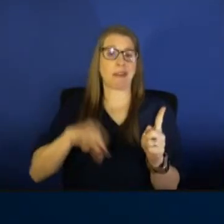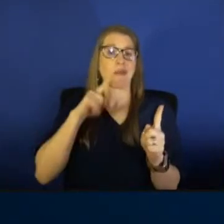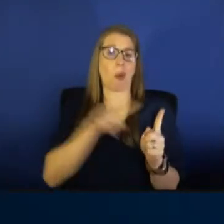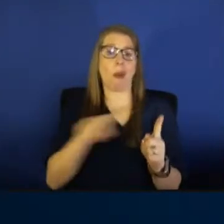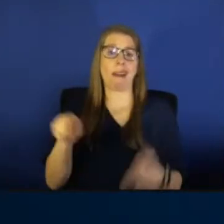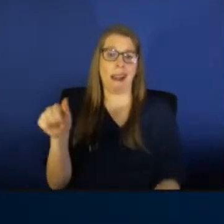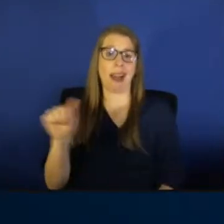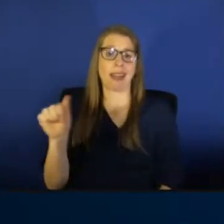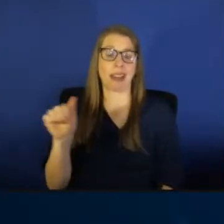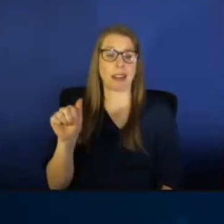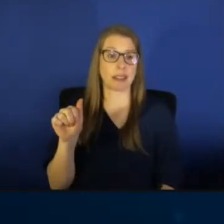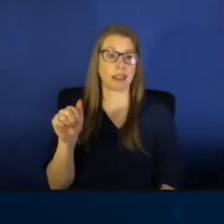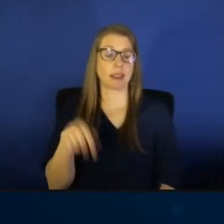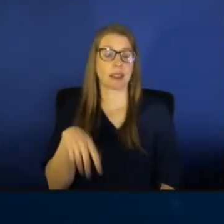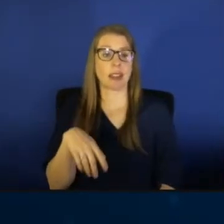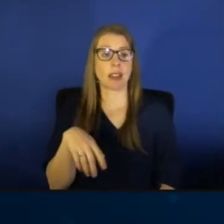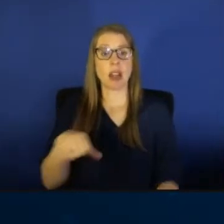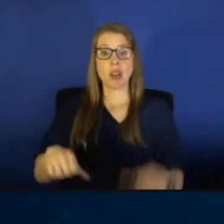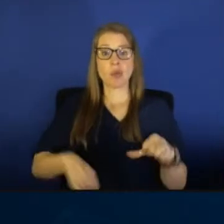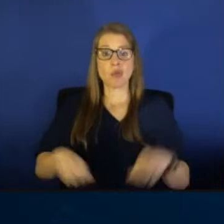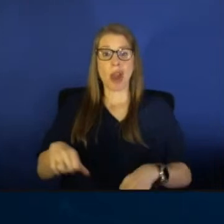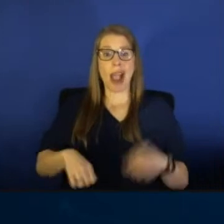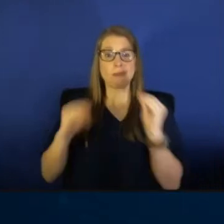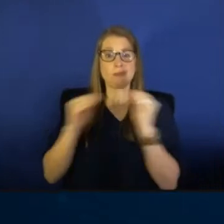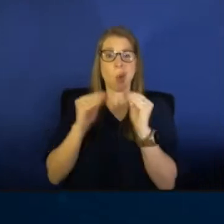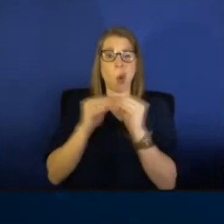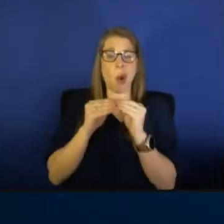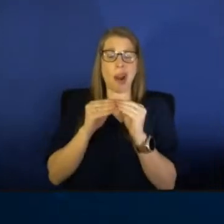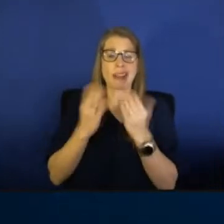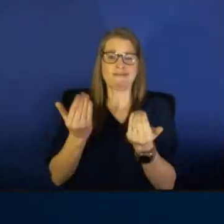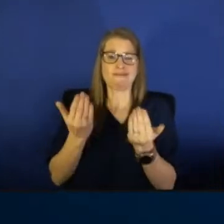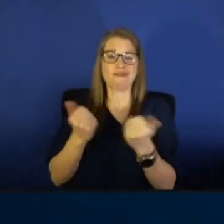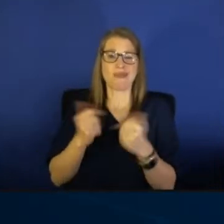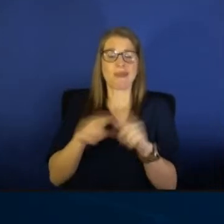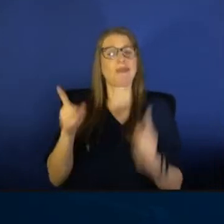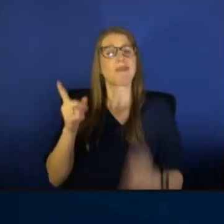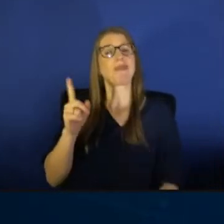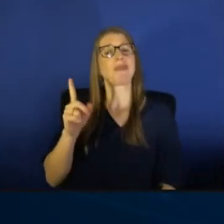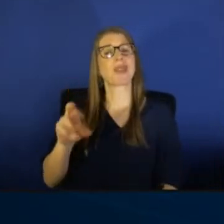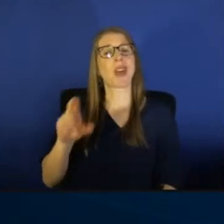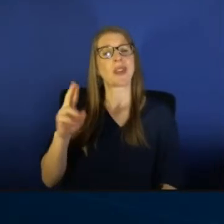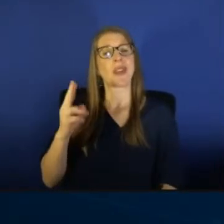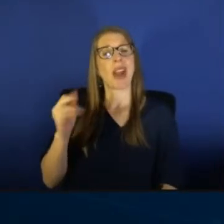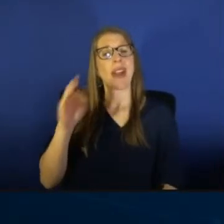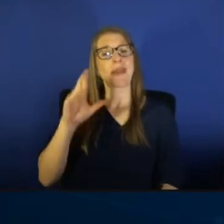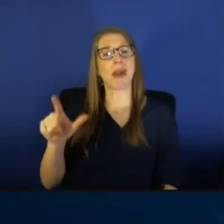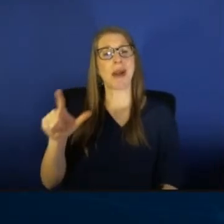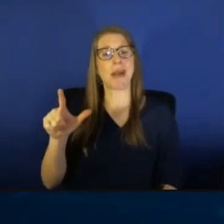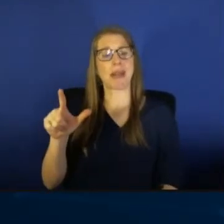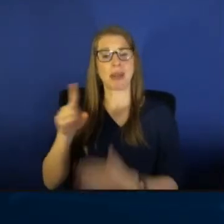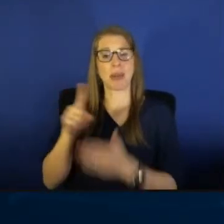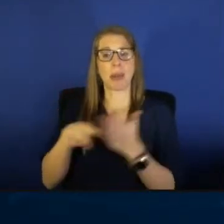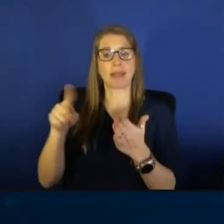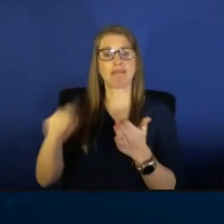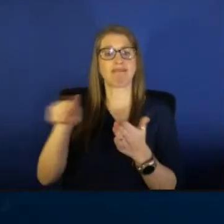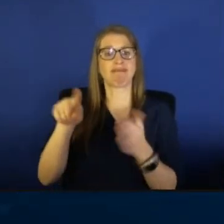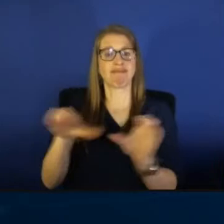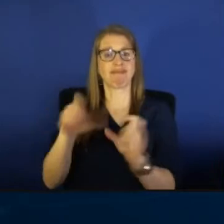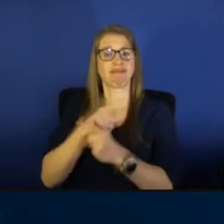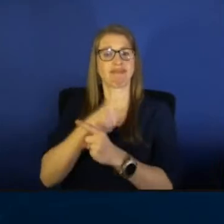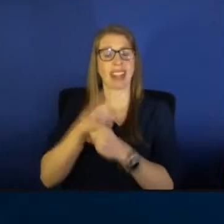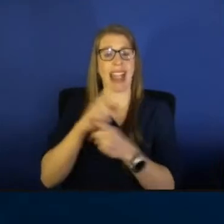get you to brag on yourself that much. I know it's hard, but Dr. Harrell, what are you guys doing so right? How could other people follow your lead?